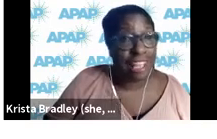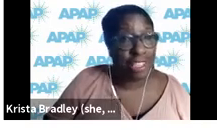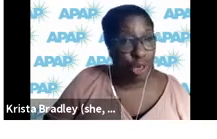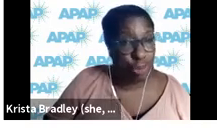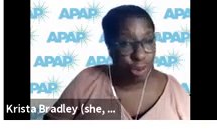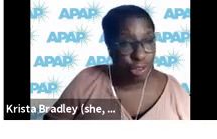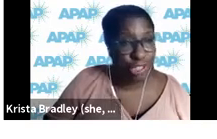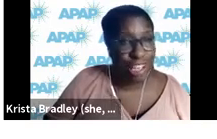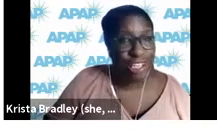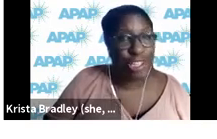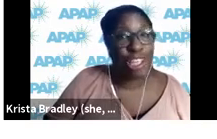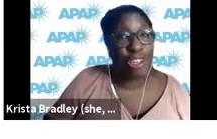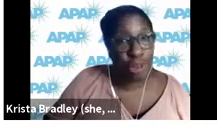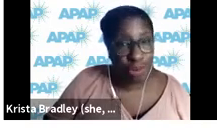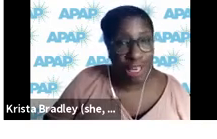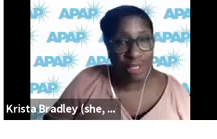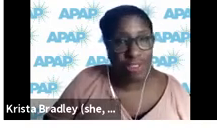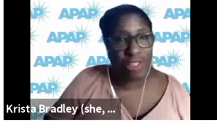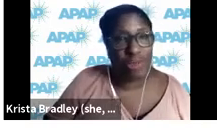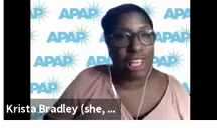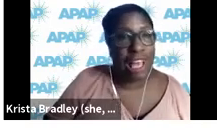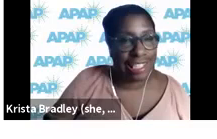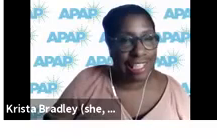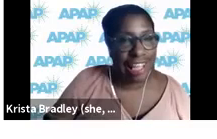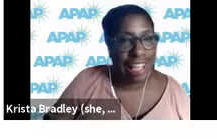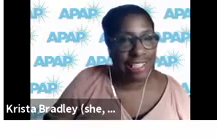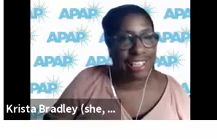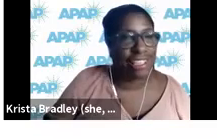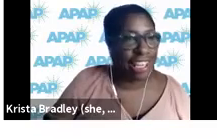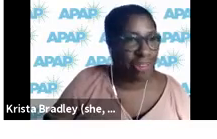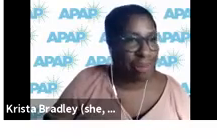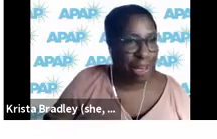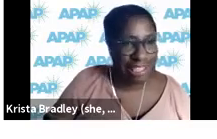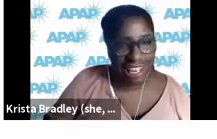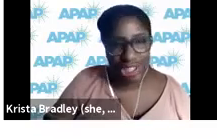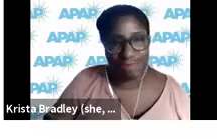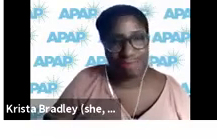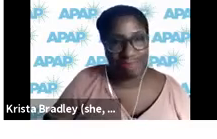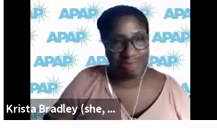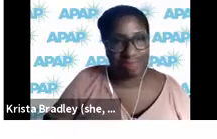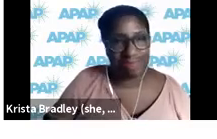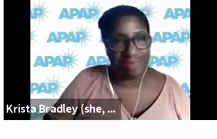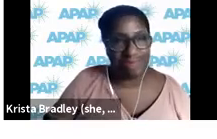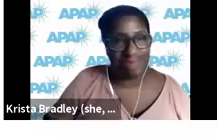of ASL interpreters so that your screen is filled with the content slides until later in the presentation.